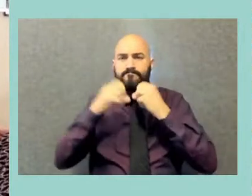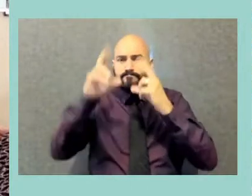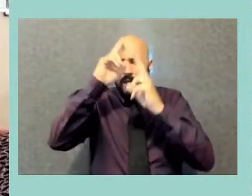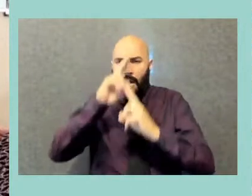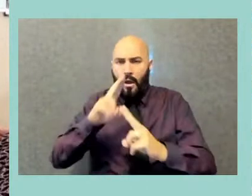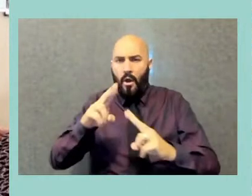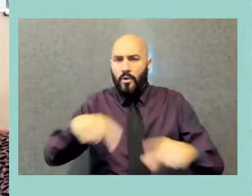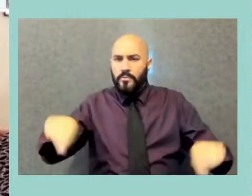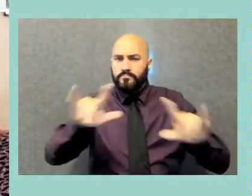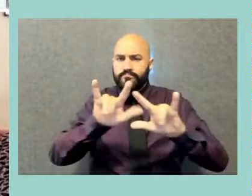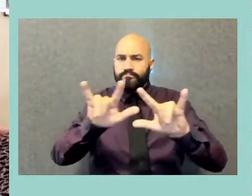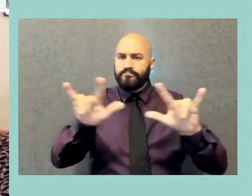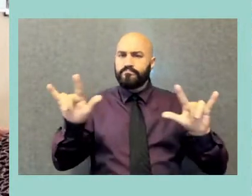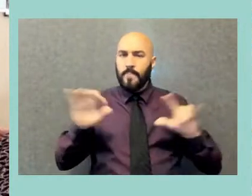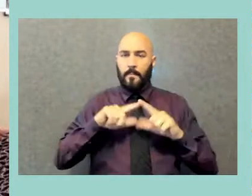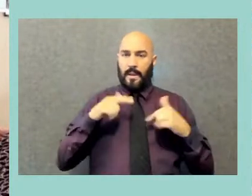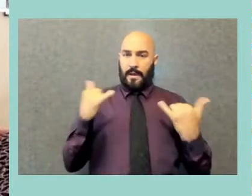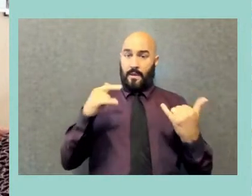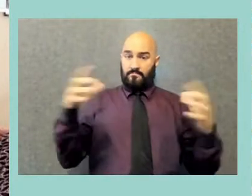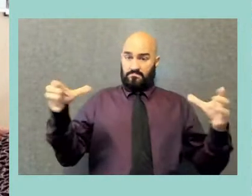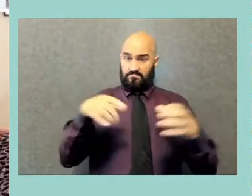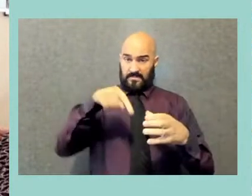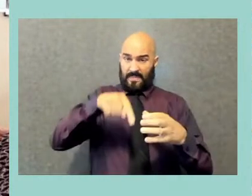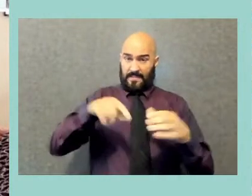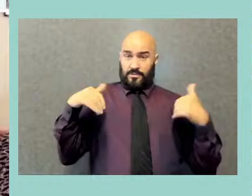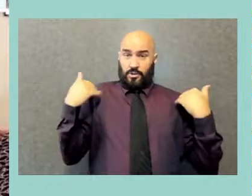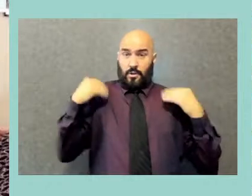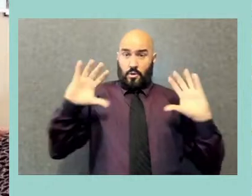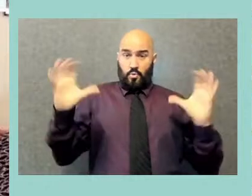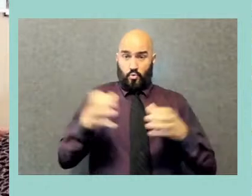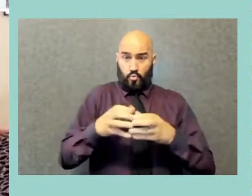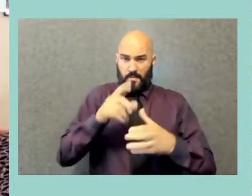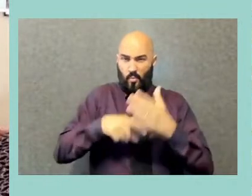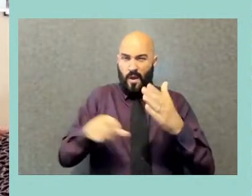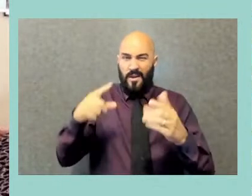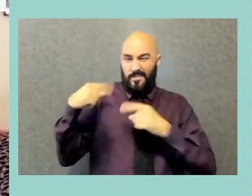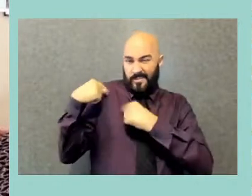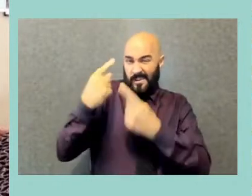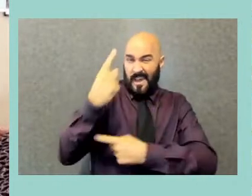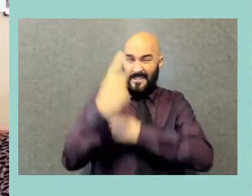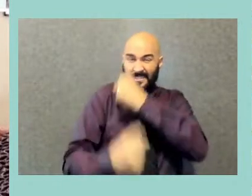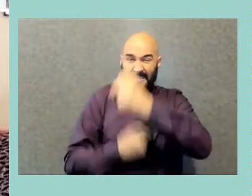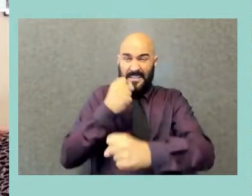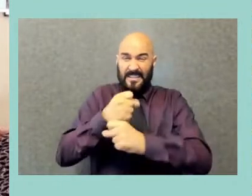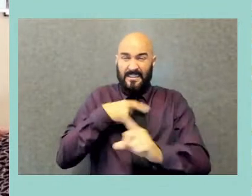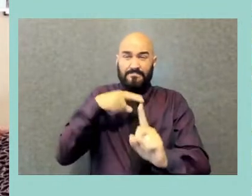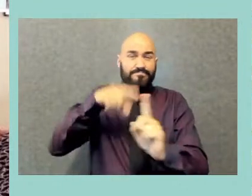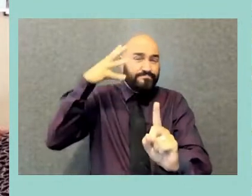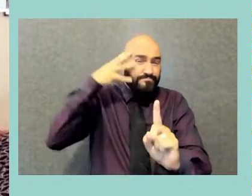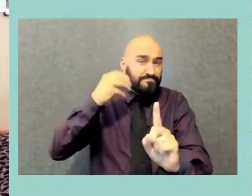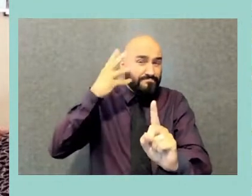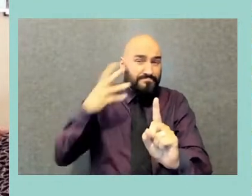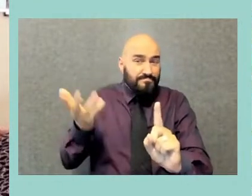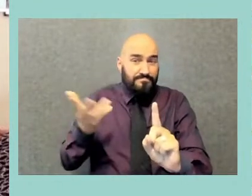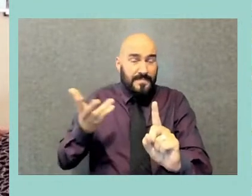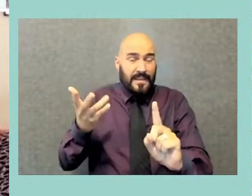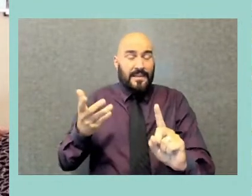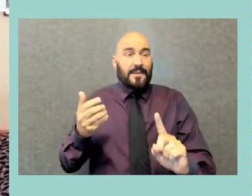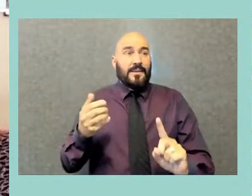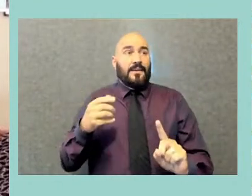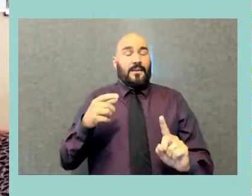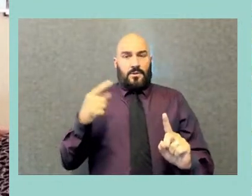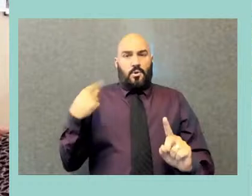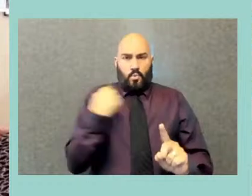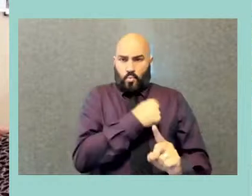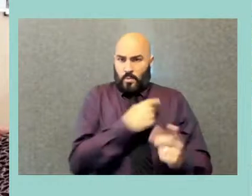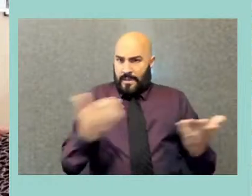Unitarian Universalists has been through this past year. We are here despite the skies turning